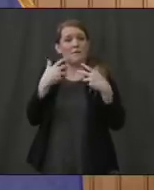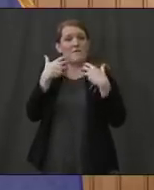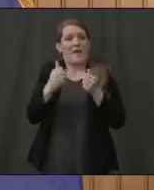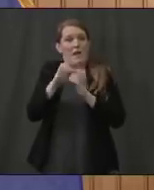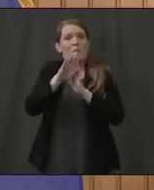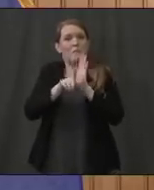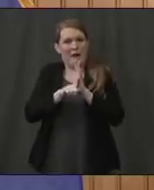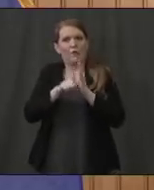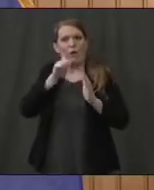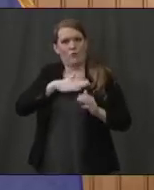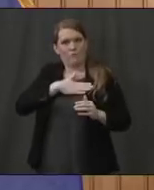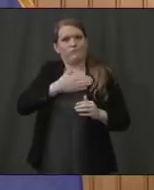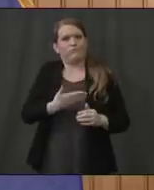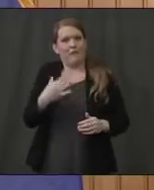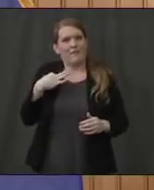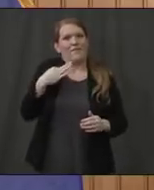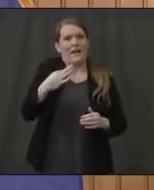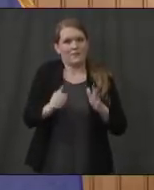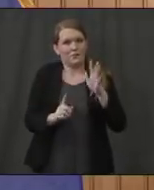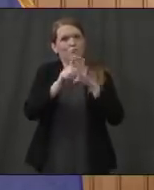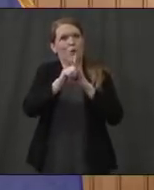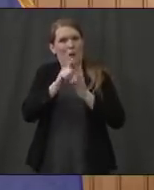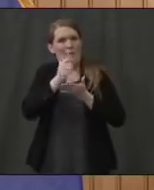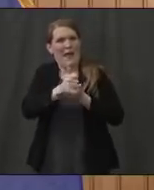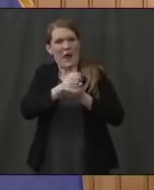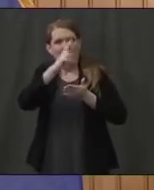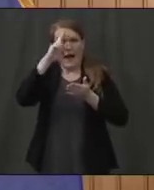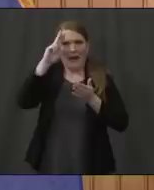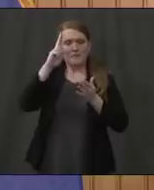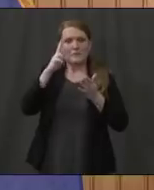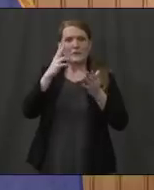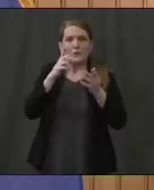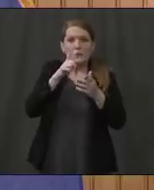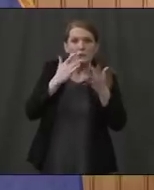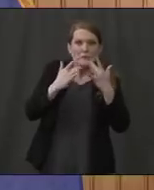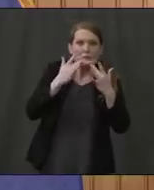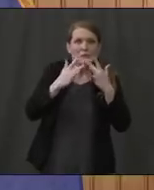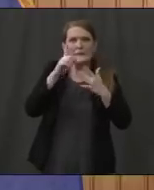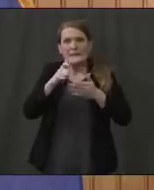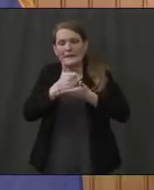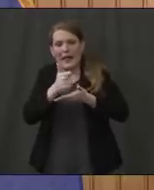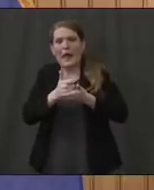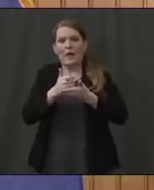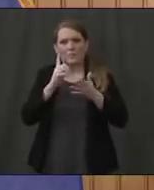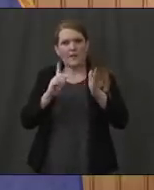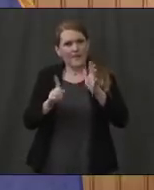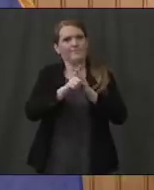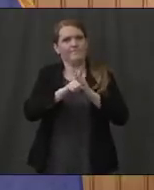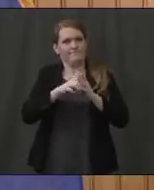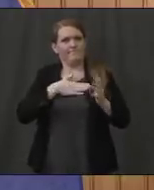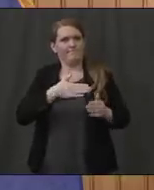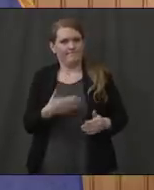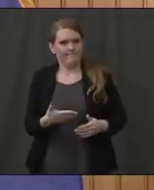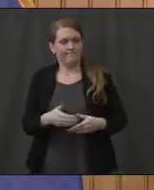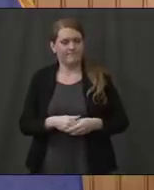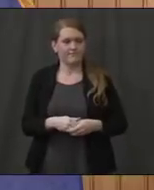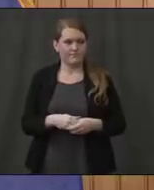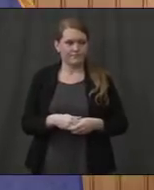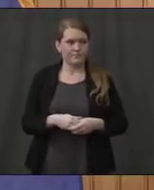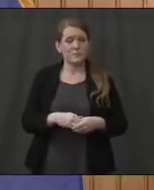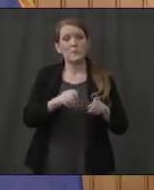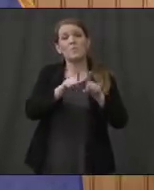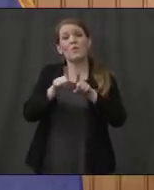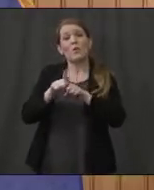as demand increases and we get closer and closer to capacity. We've had good support from the Army Corps